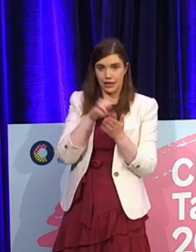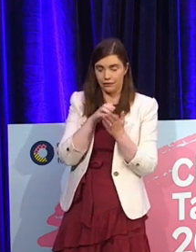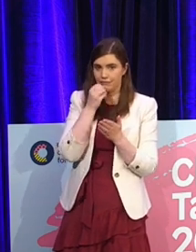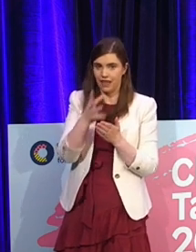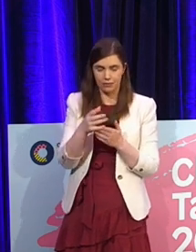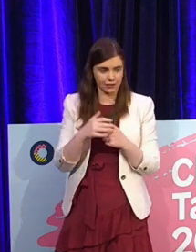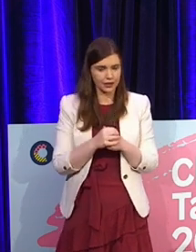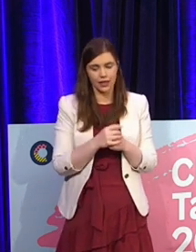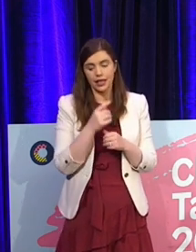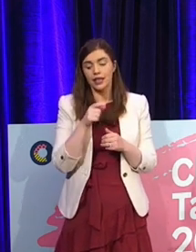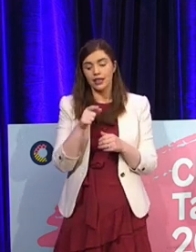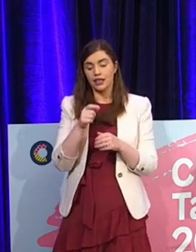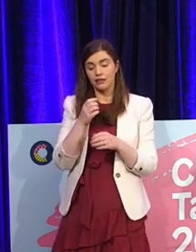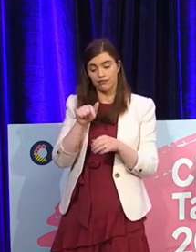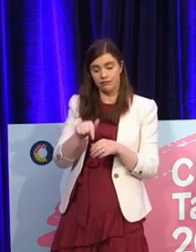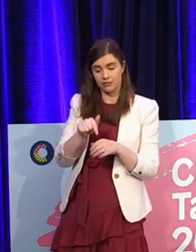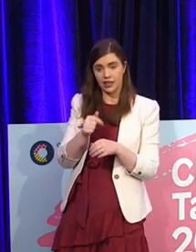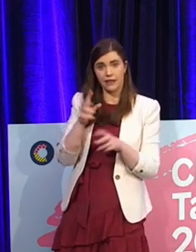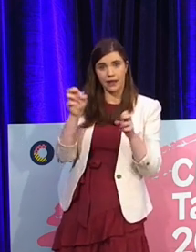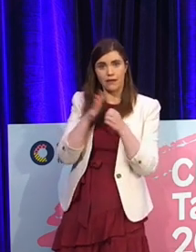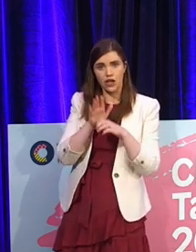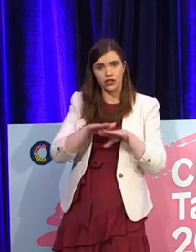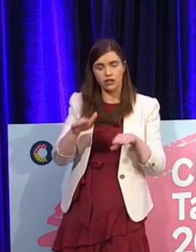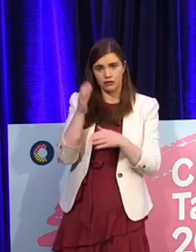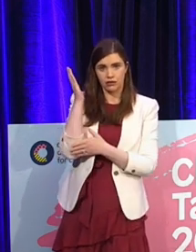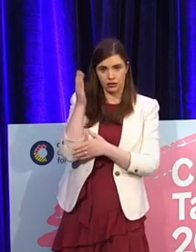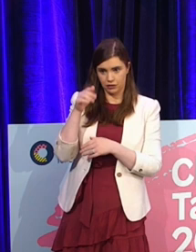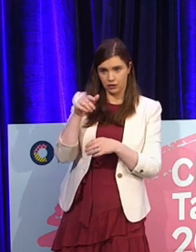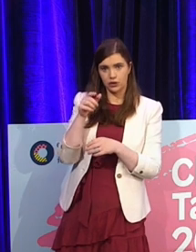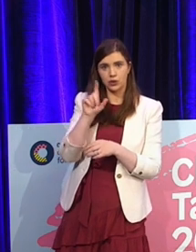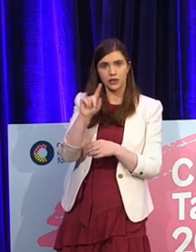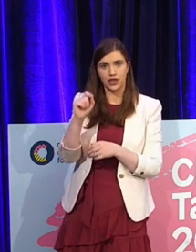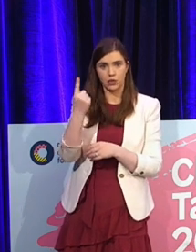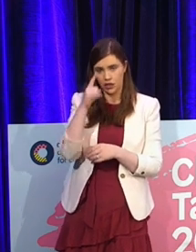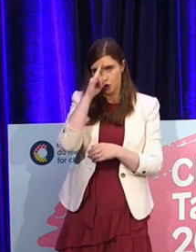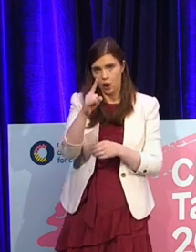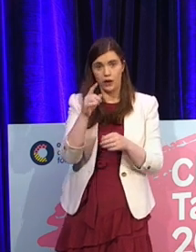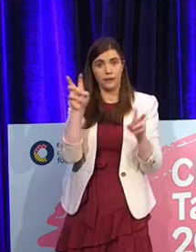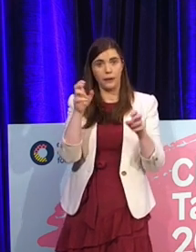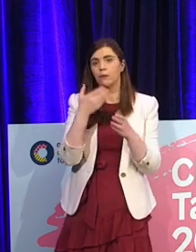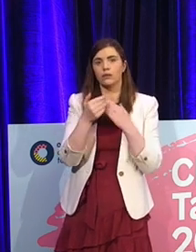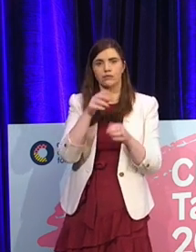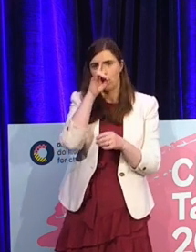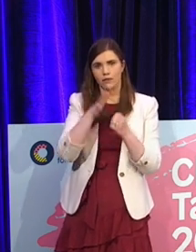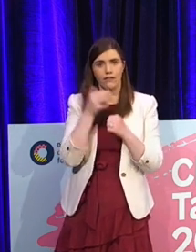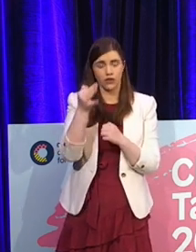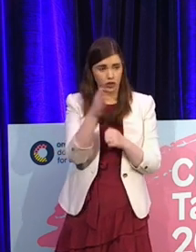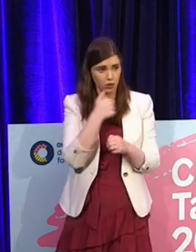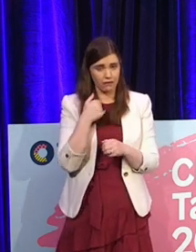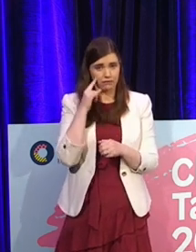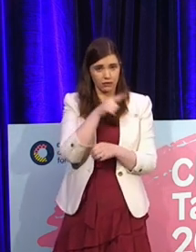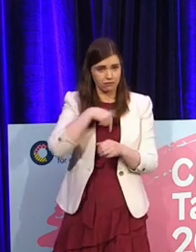of Child Talks 2021 is, of course, my hopes for the future. We've just heard from our speakers what their hopes are for the